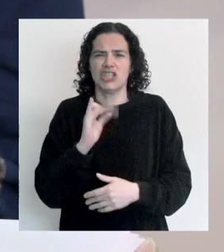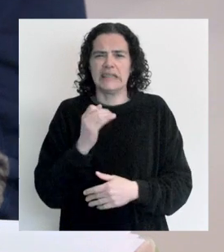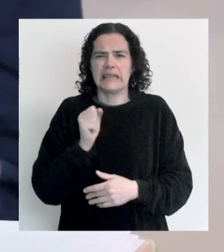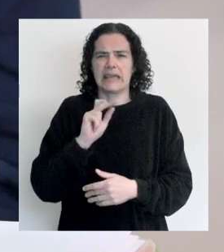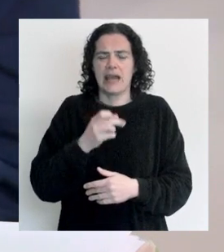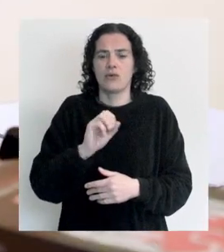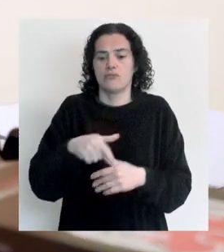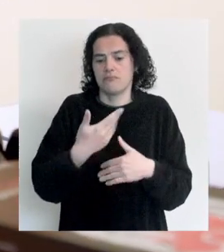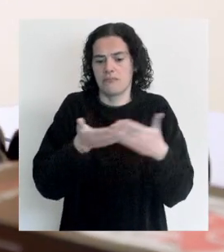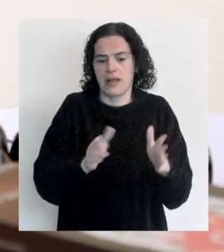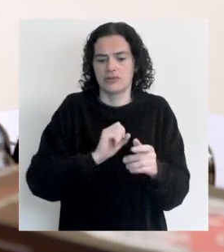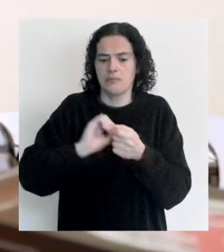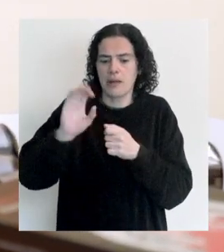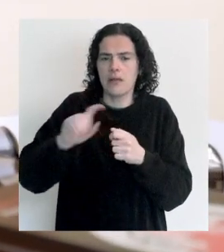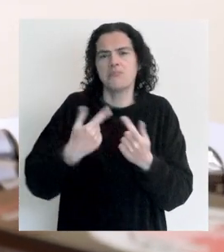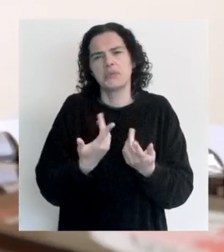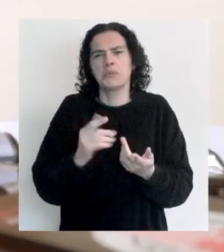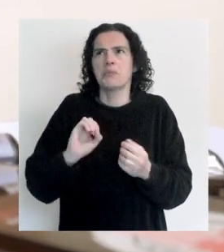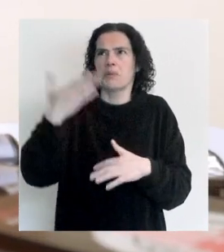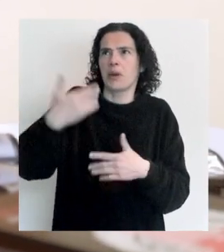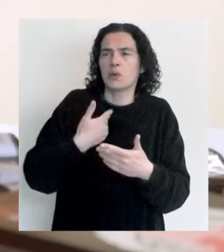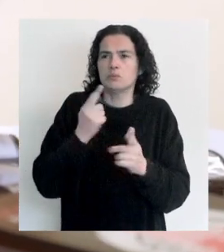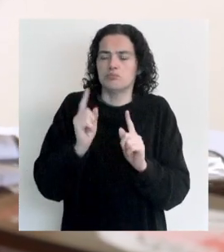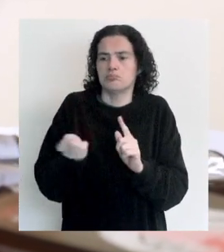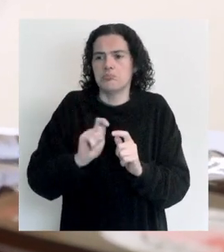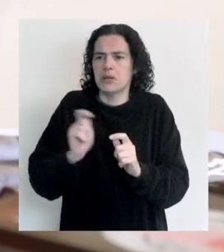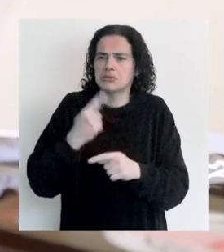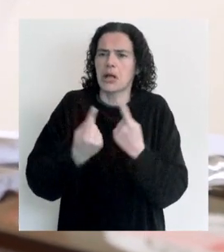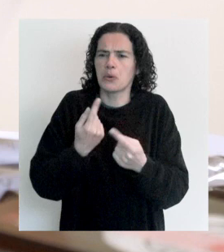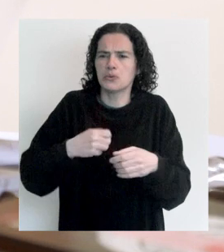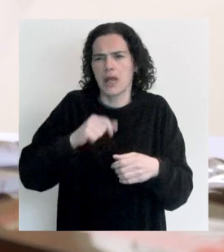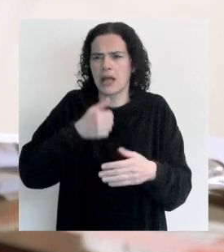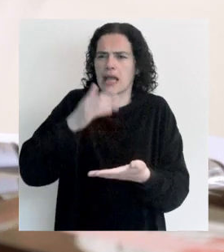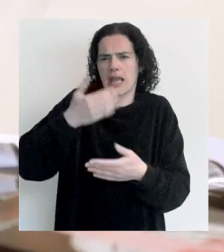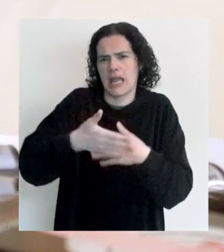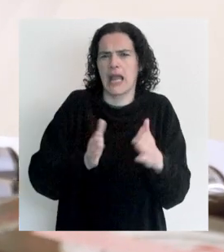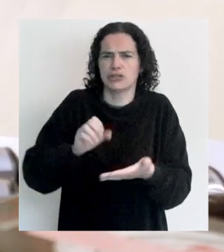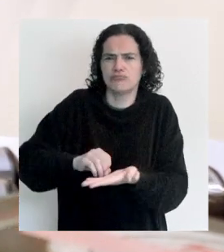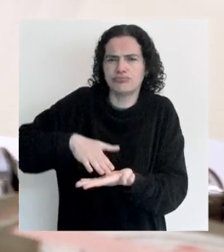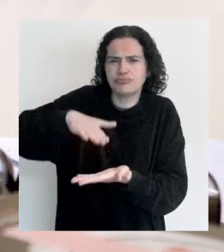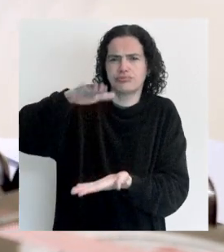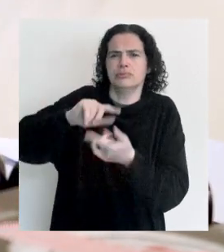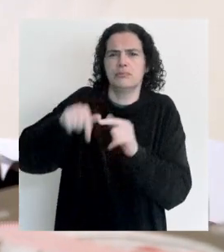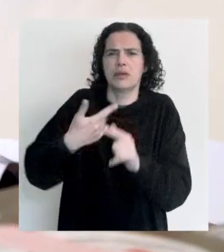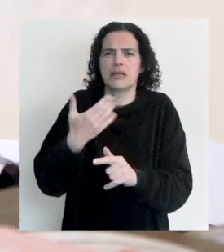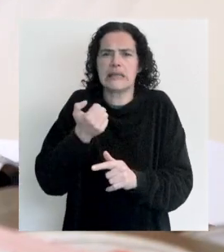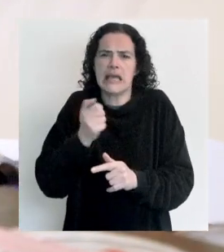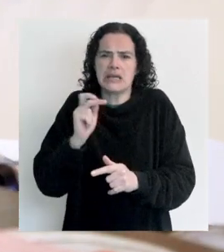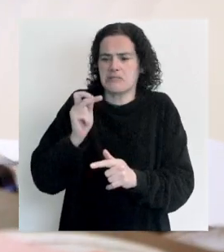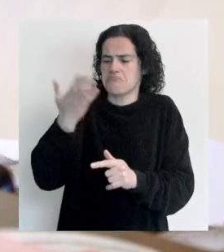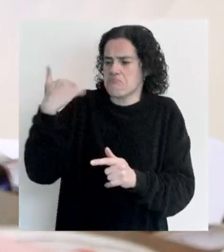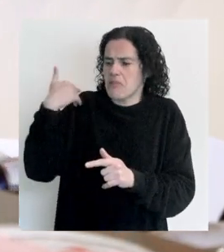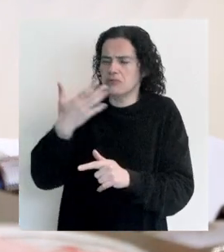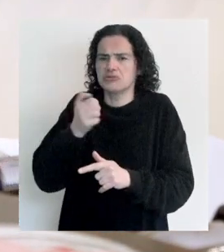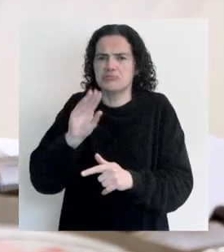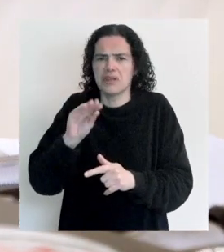Chicago. Initially, it usually took a few months to fill a box, and then I would say over the last 10, 15 years, when my output increased,